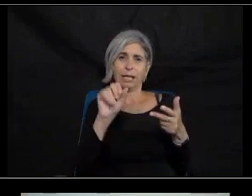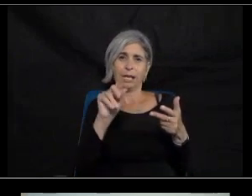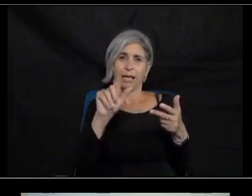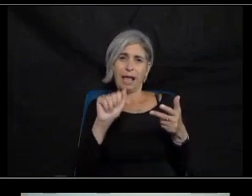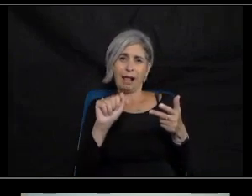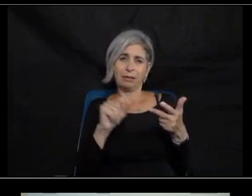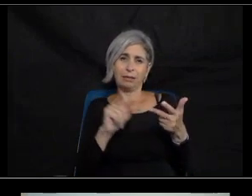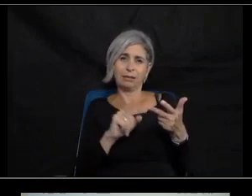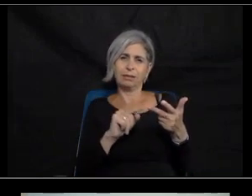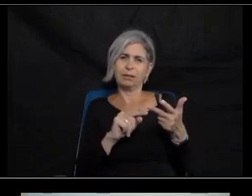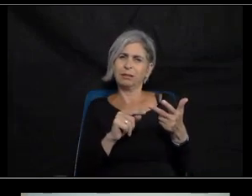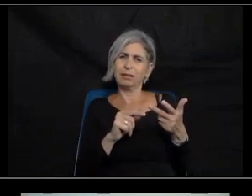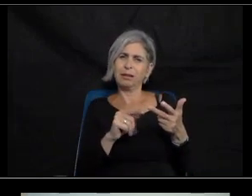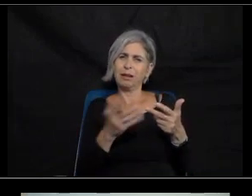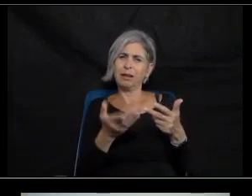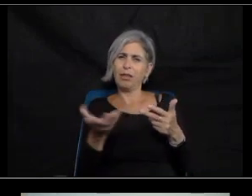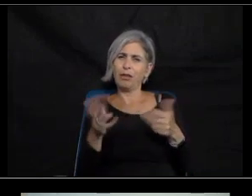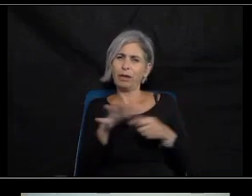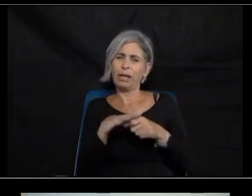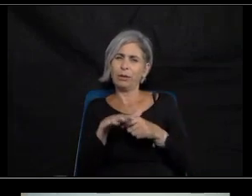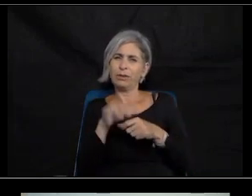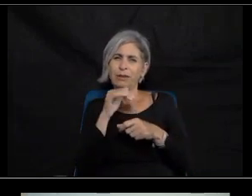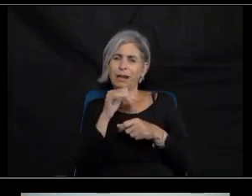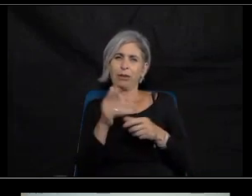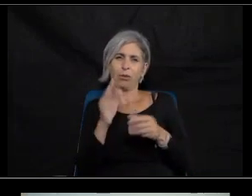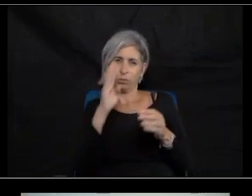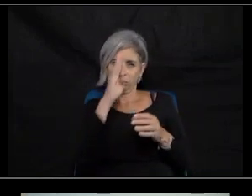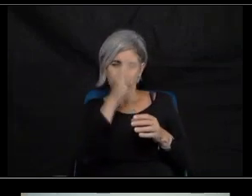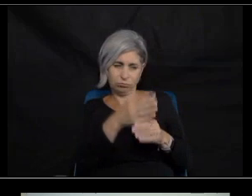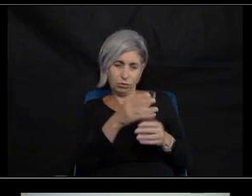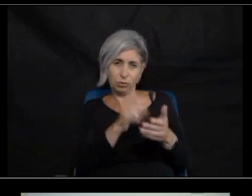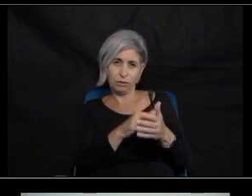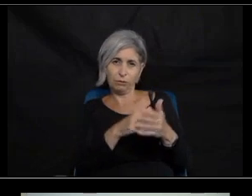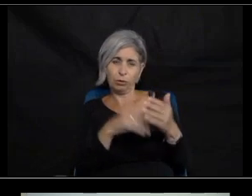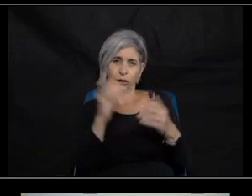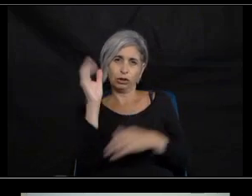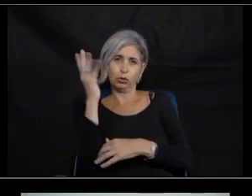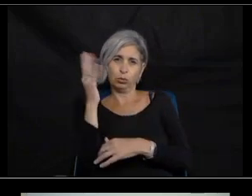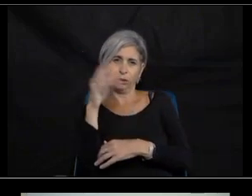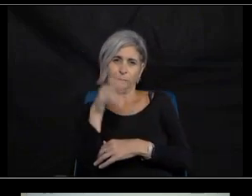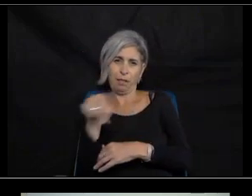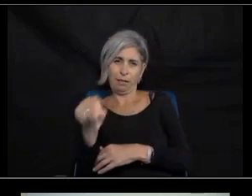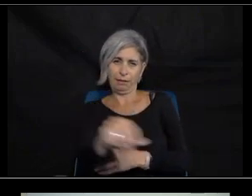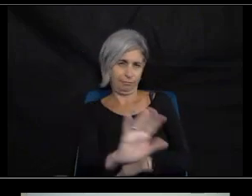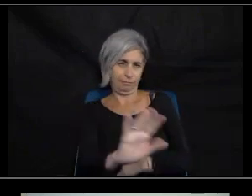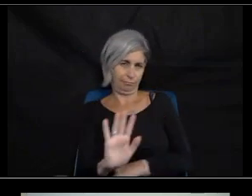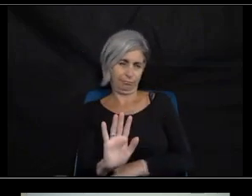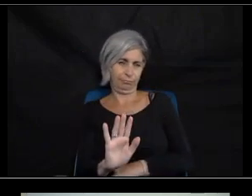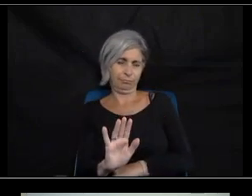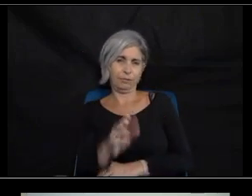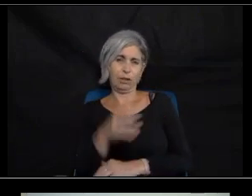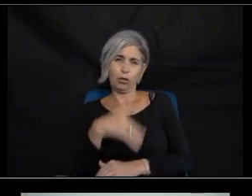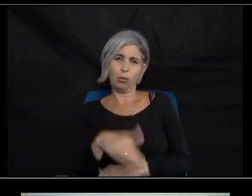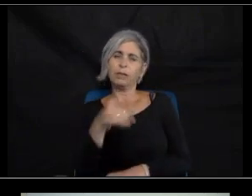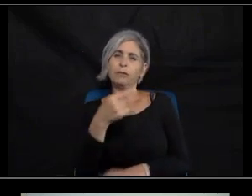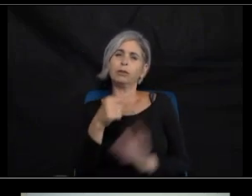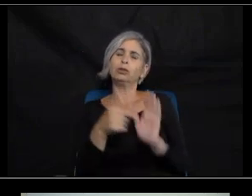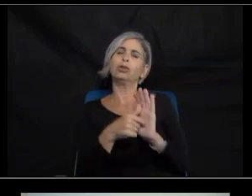right-of-ways, and so forth, areas that we're not going to target for tree plantings. The rest of this also shows